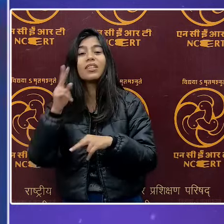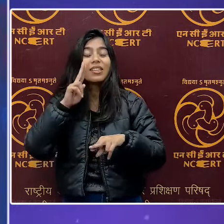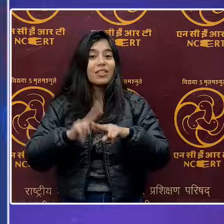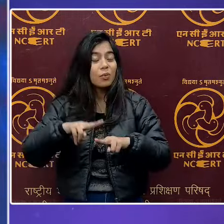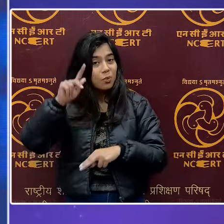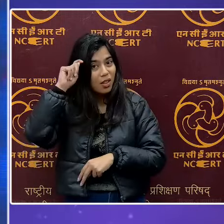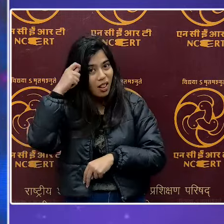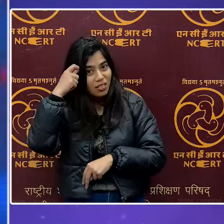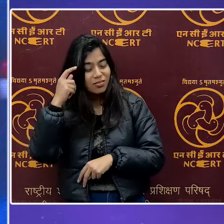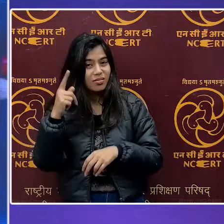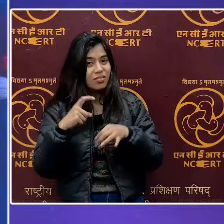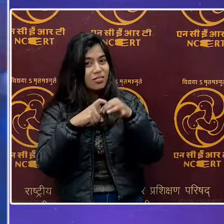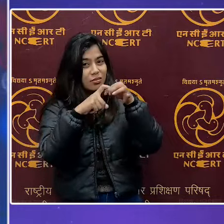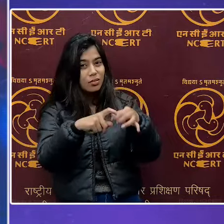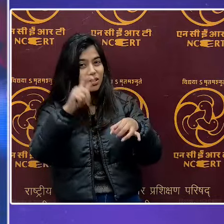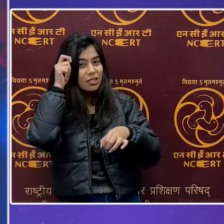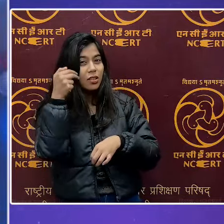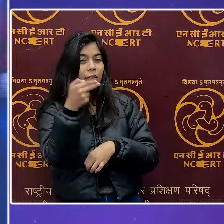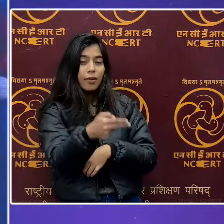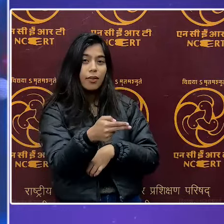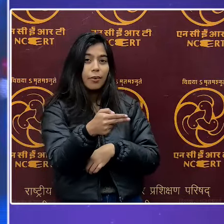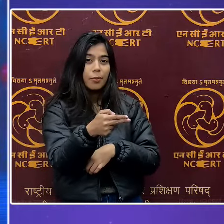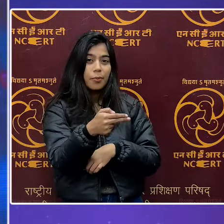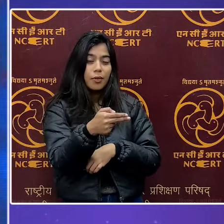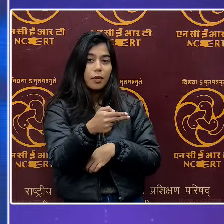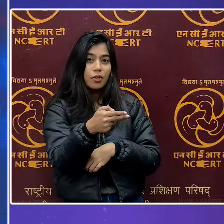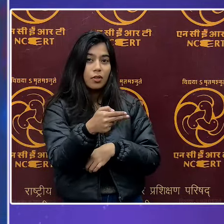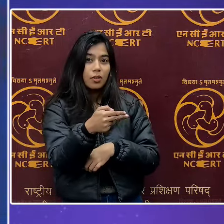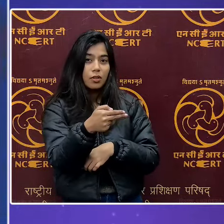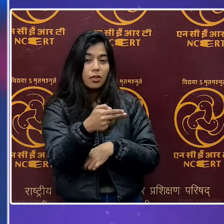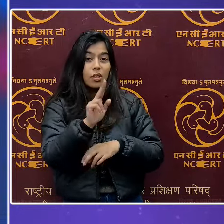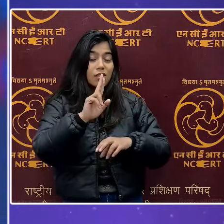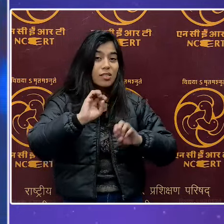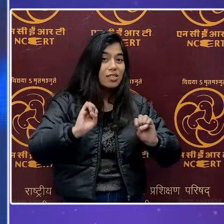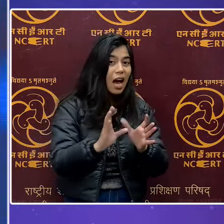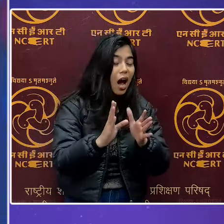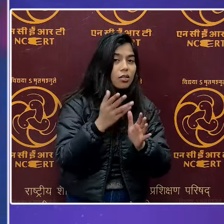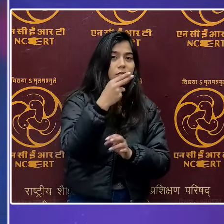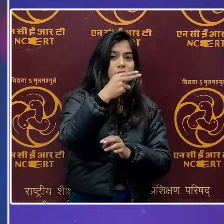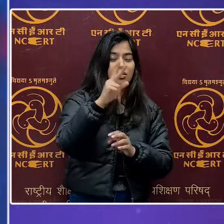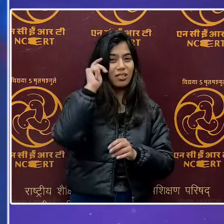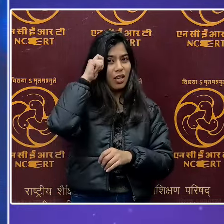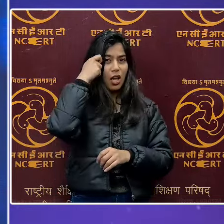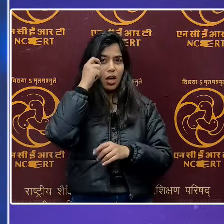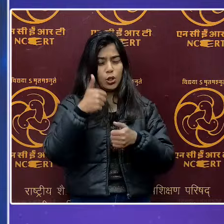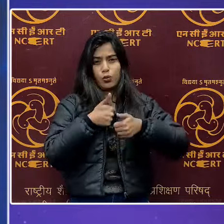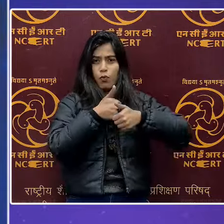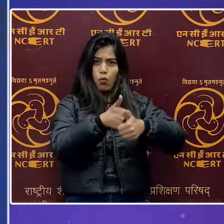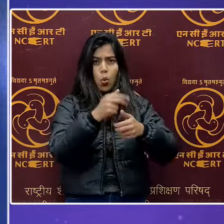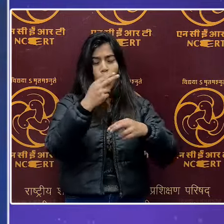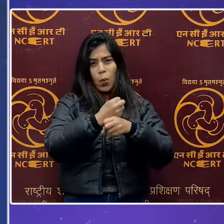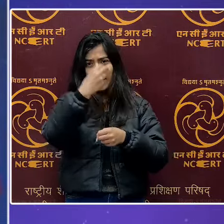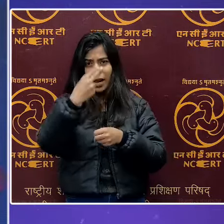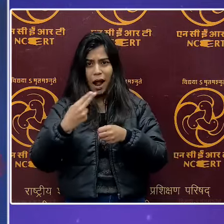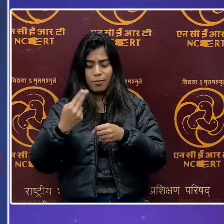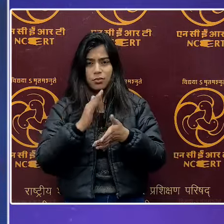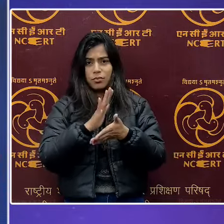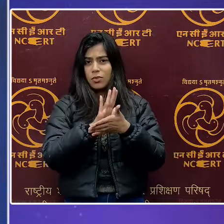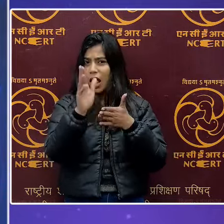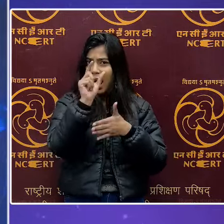when we use the name entirely begins with a capital H. But here you're saying that the unit begins with